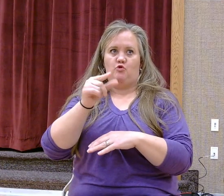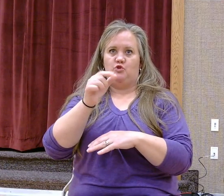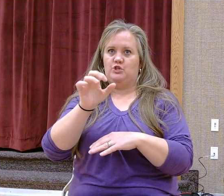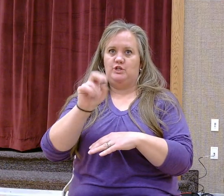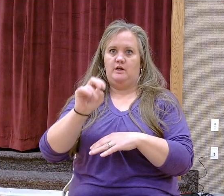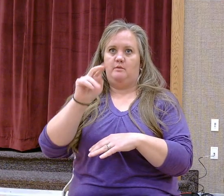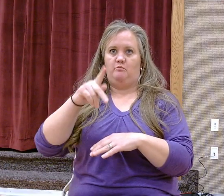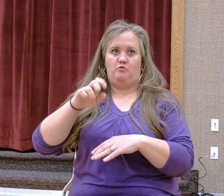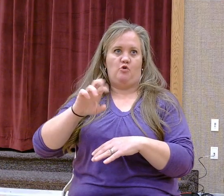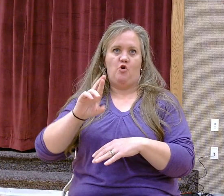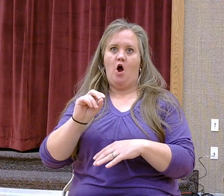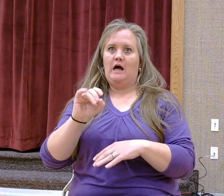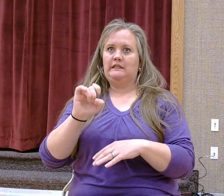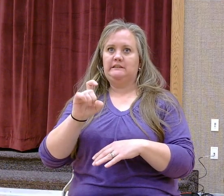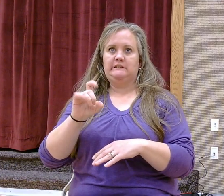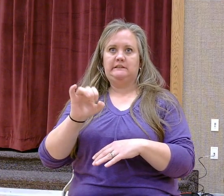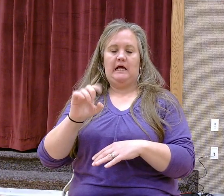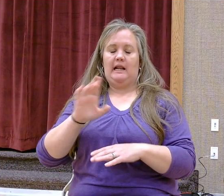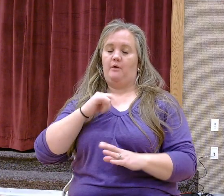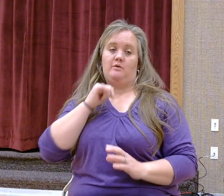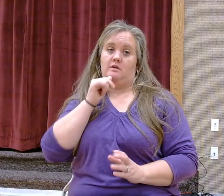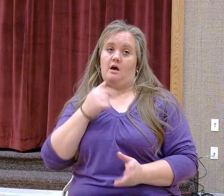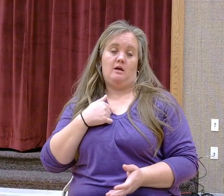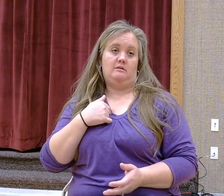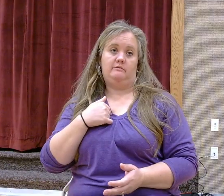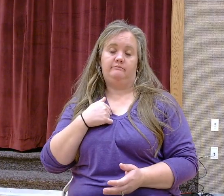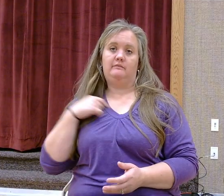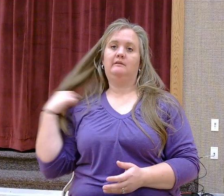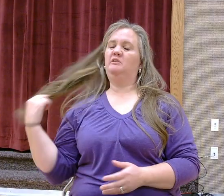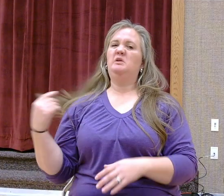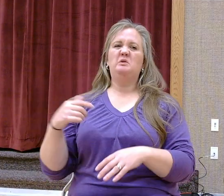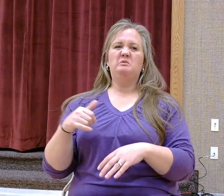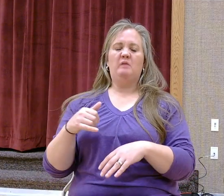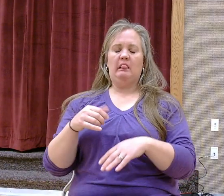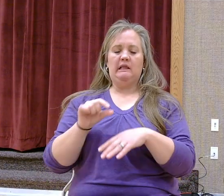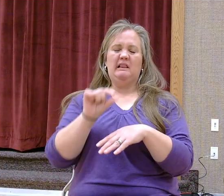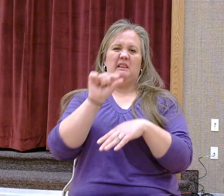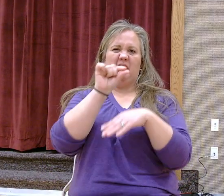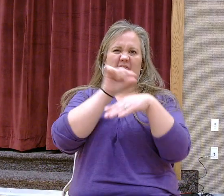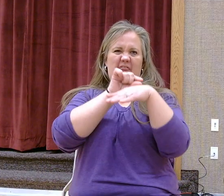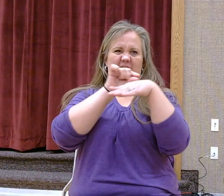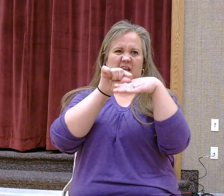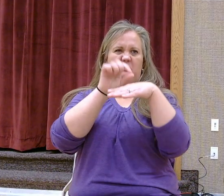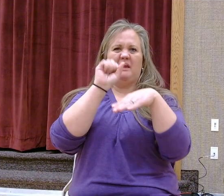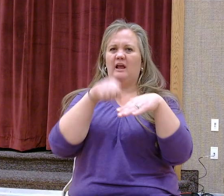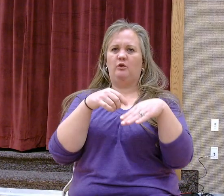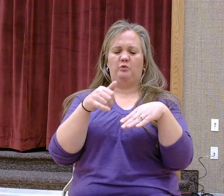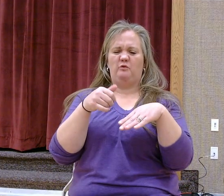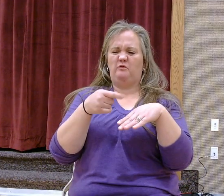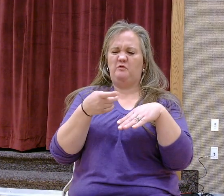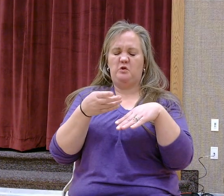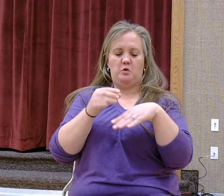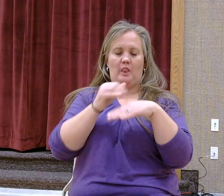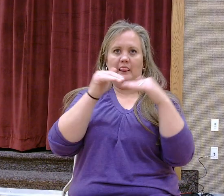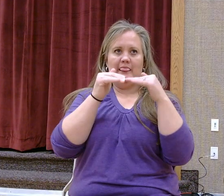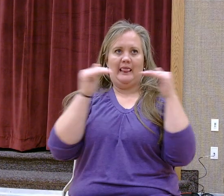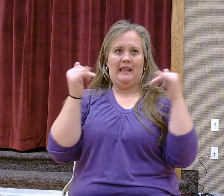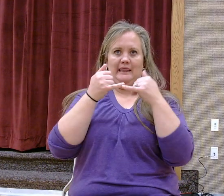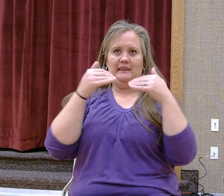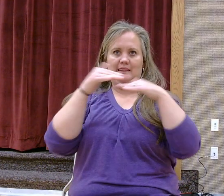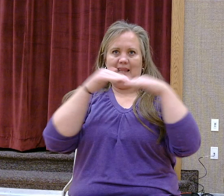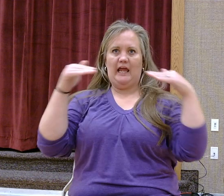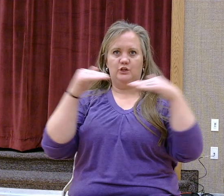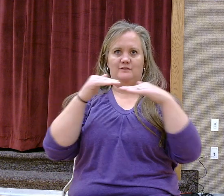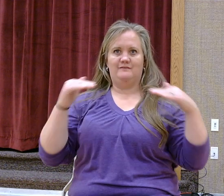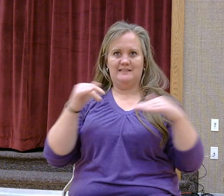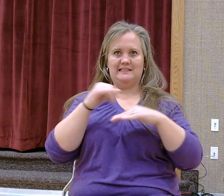wound to begin. I mean, a superficial wound, we go through layers of skin, right? If it's superficial on the skin itself, like